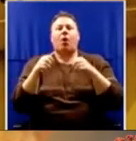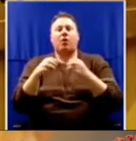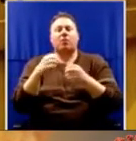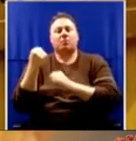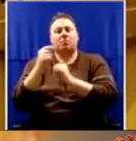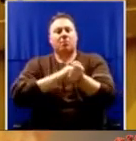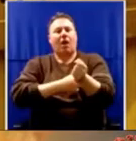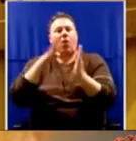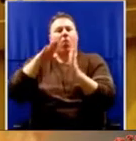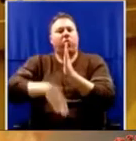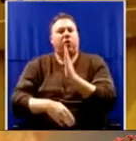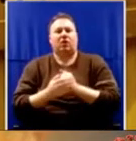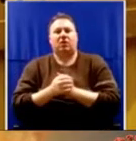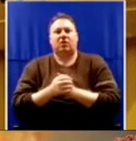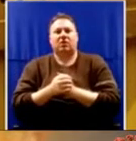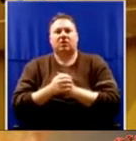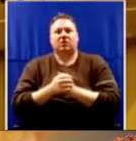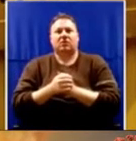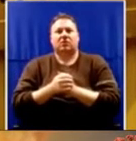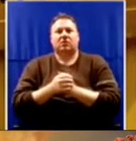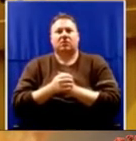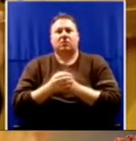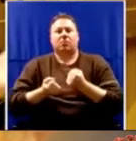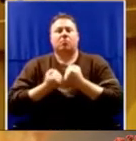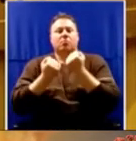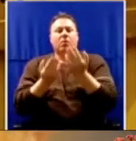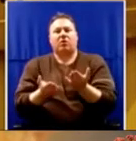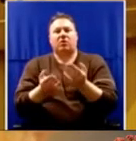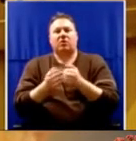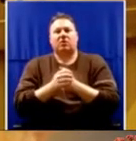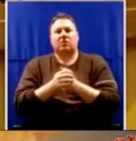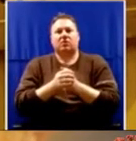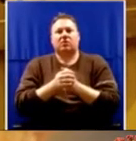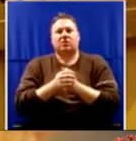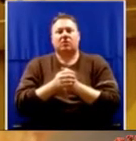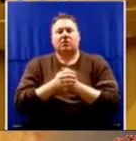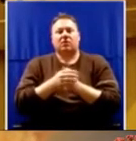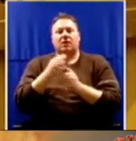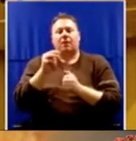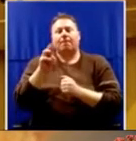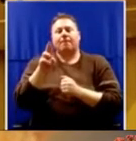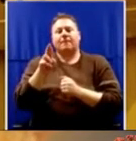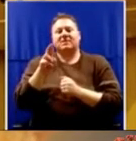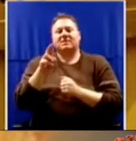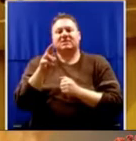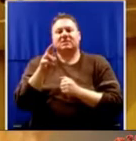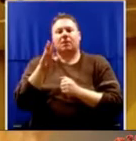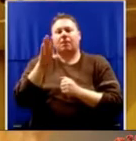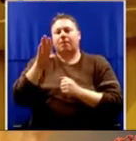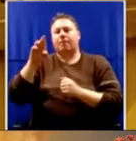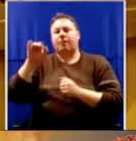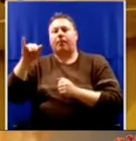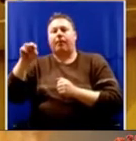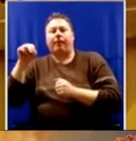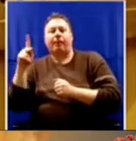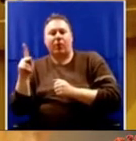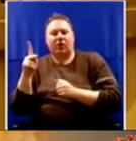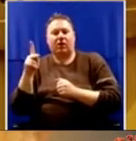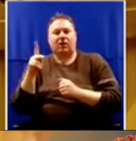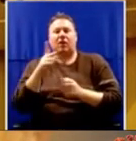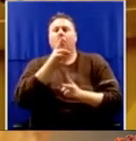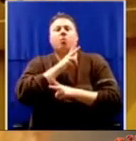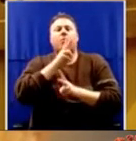legislation. And so we look to the proposals contained in Mr. Celia Brink's private member's bill in this regard.